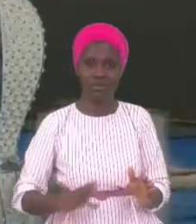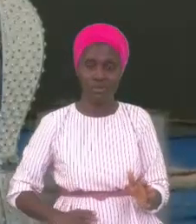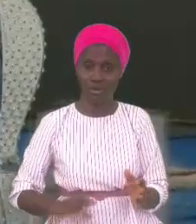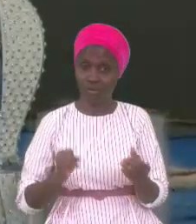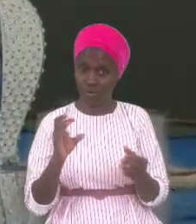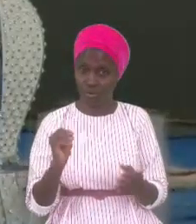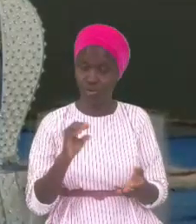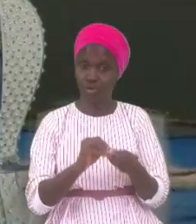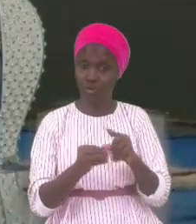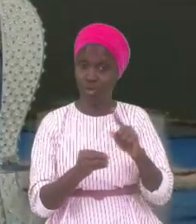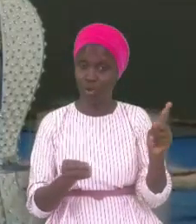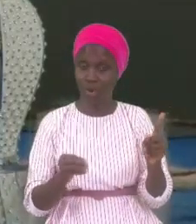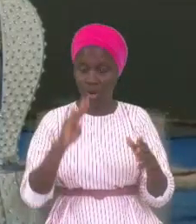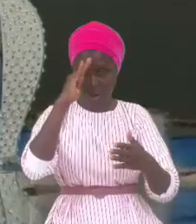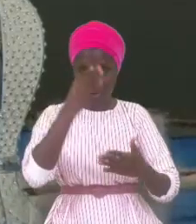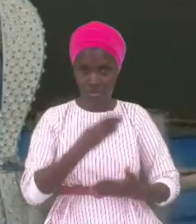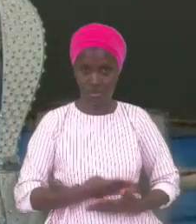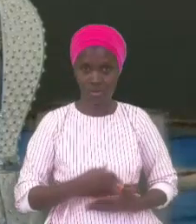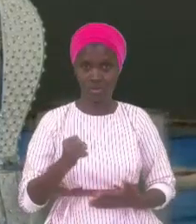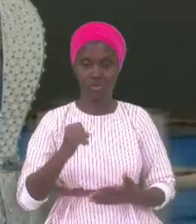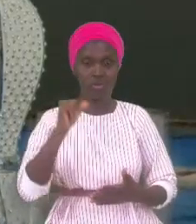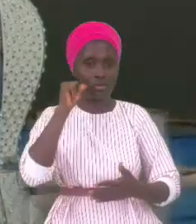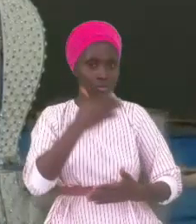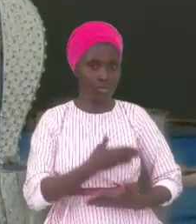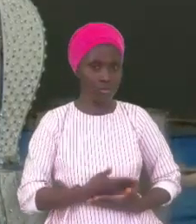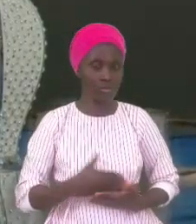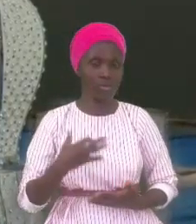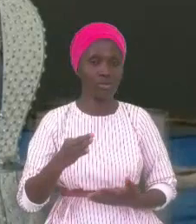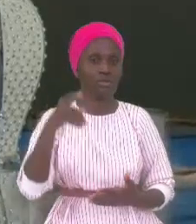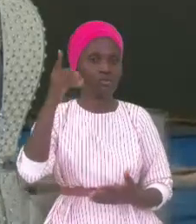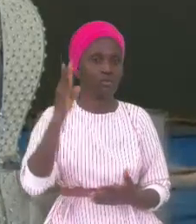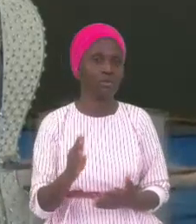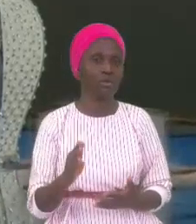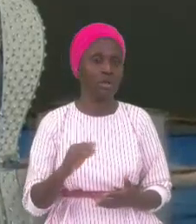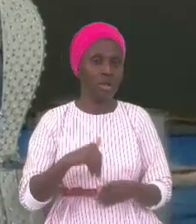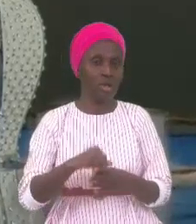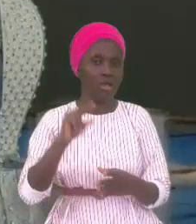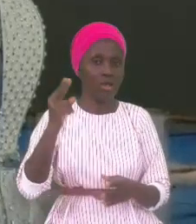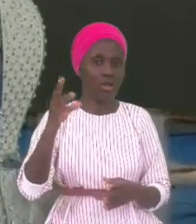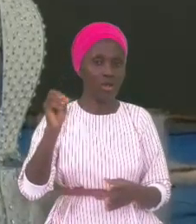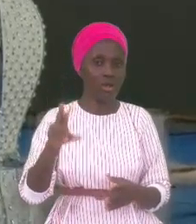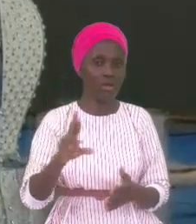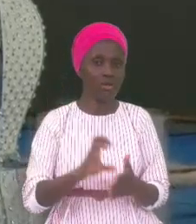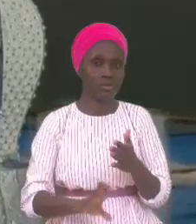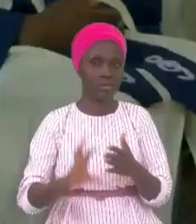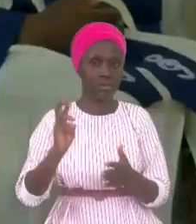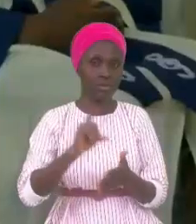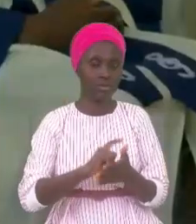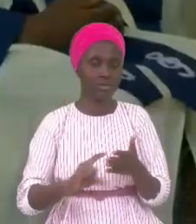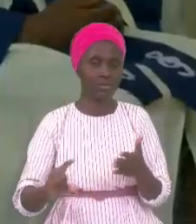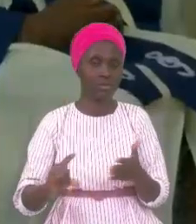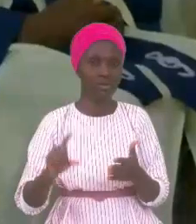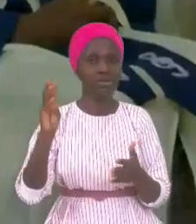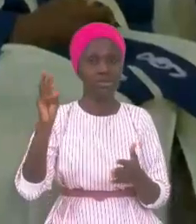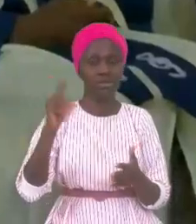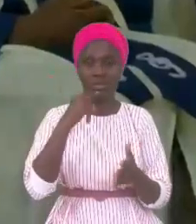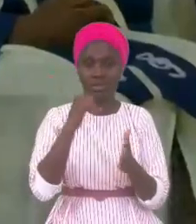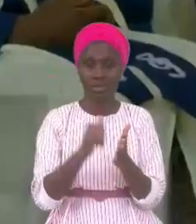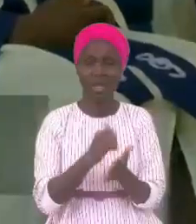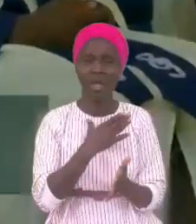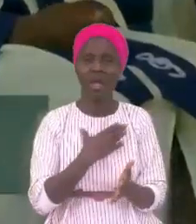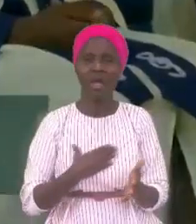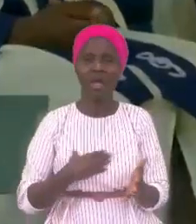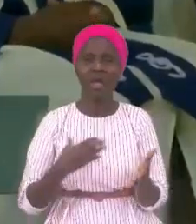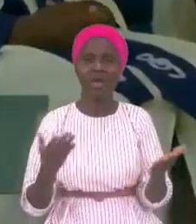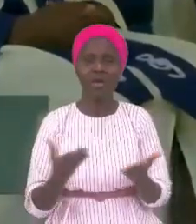and daughters of God. In 2 Corinthians chapter 6, I'm reading from verse 16. And what agreement has